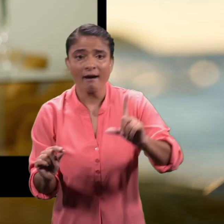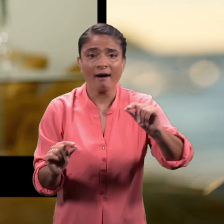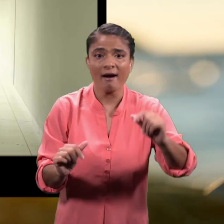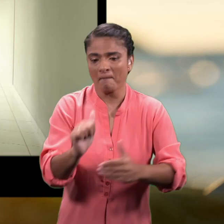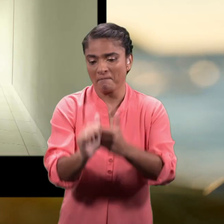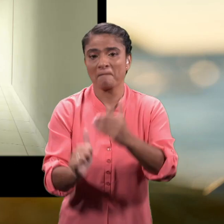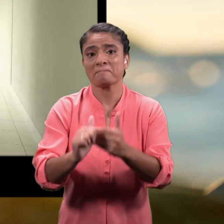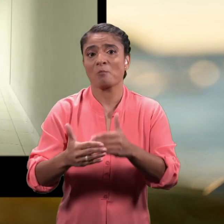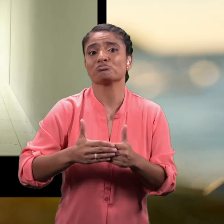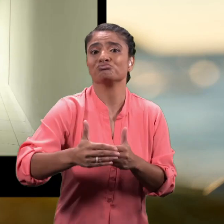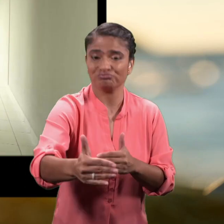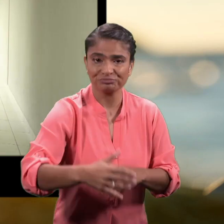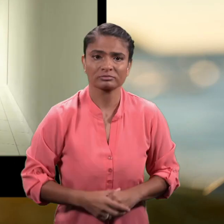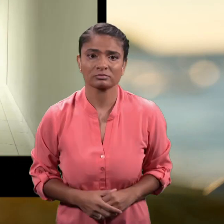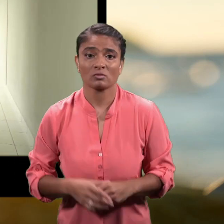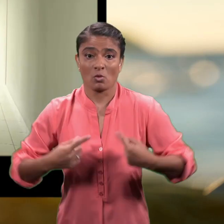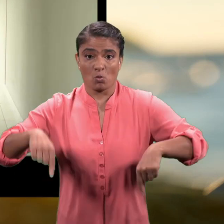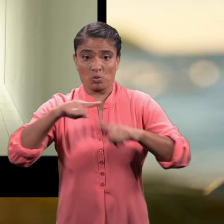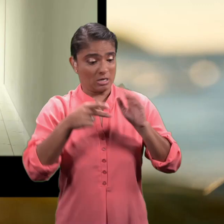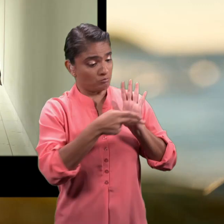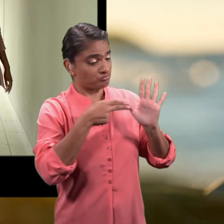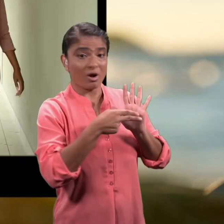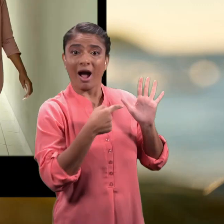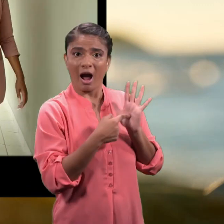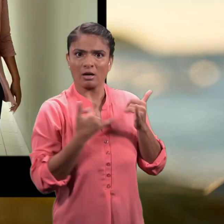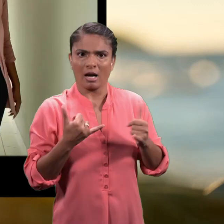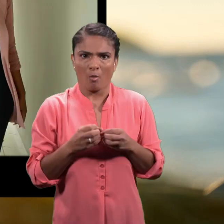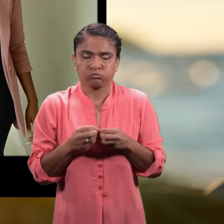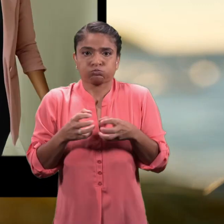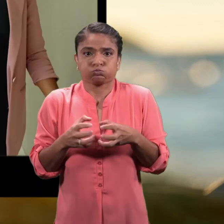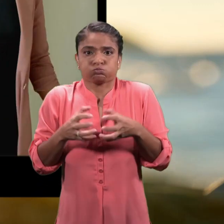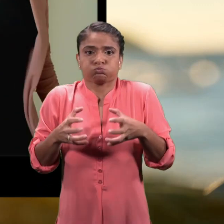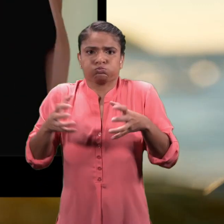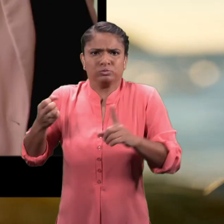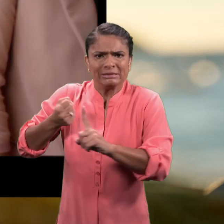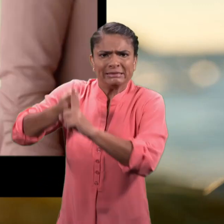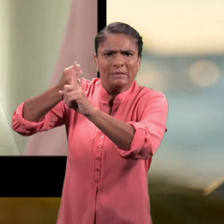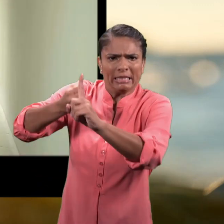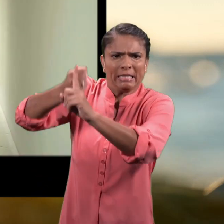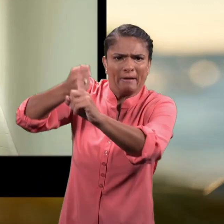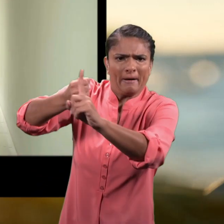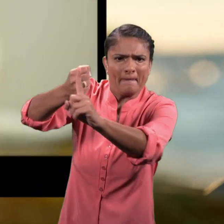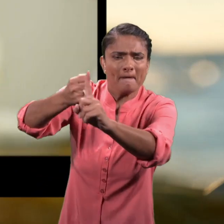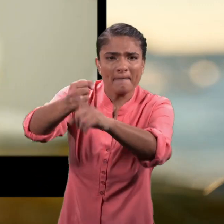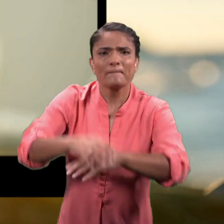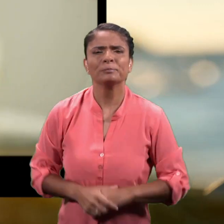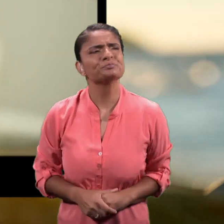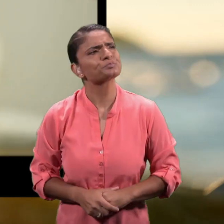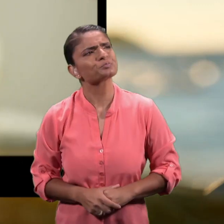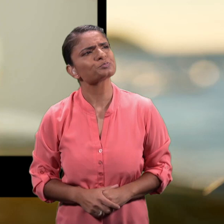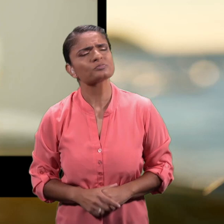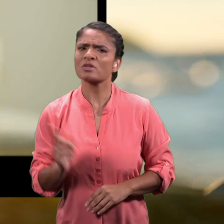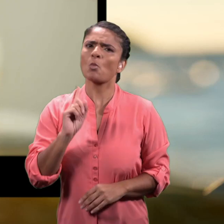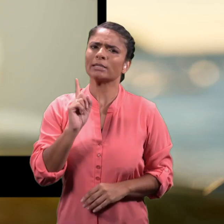in the few months to come, we grow in terms of the brand on its own and the campaign as well. What drives me, I